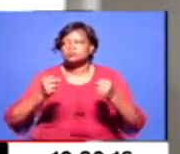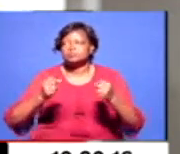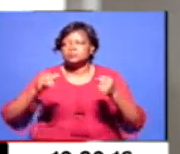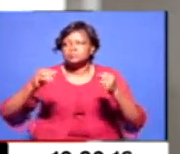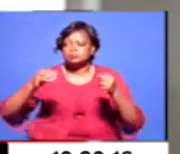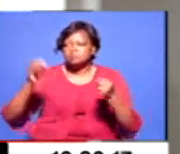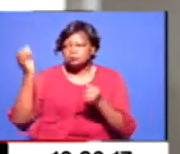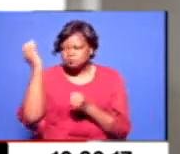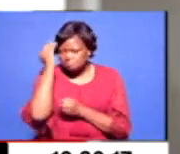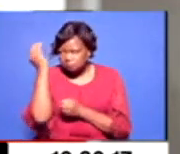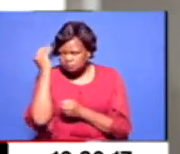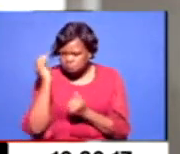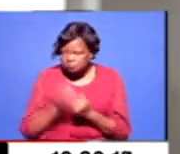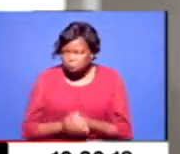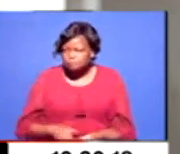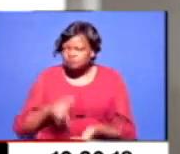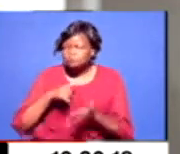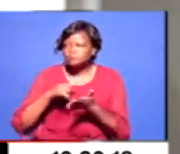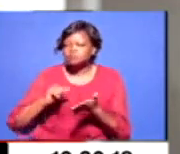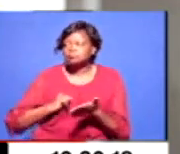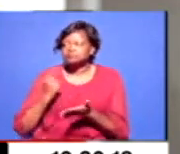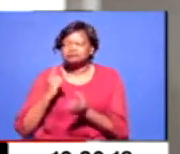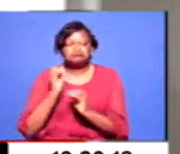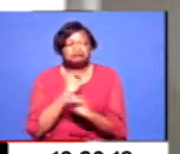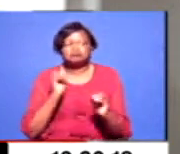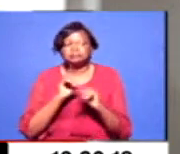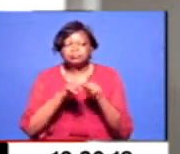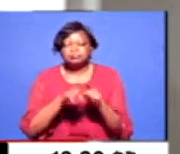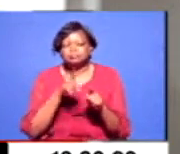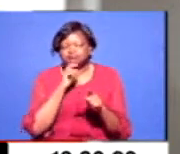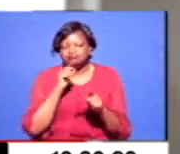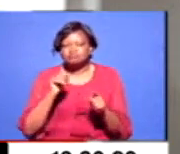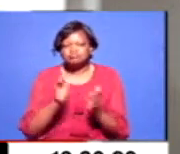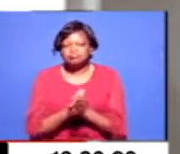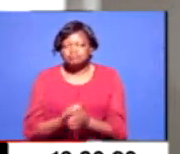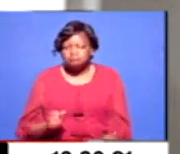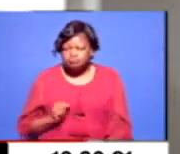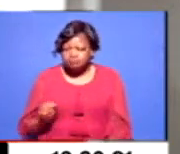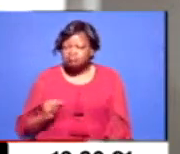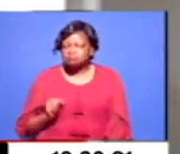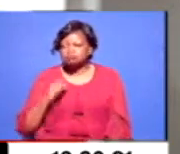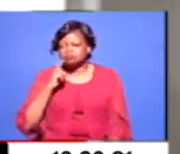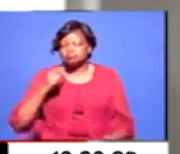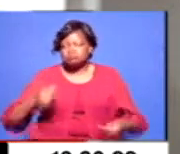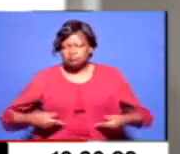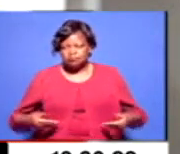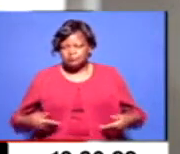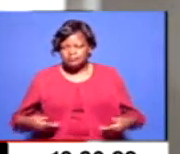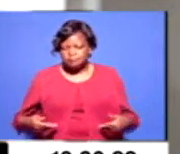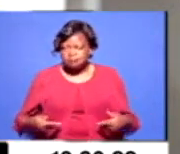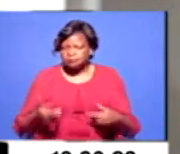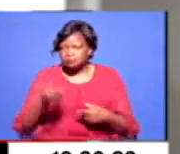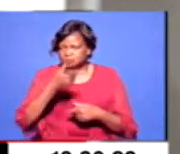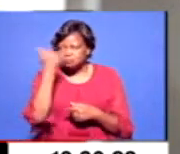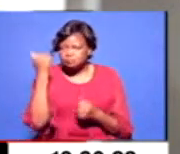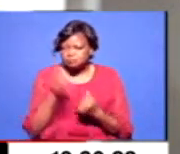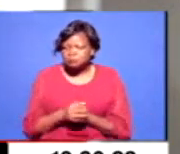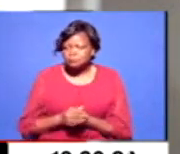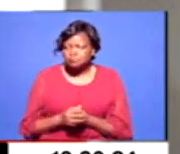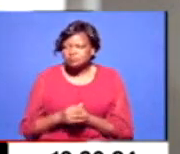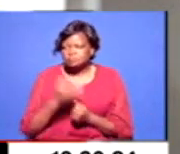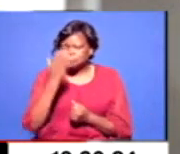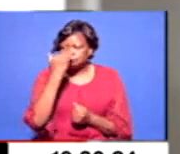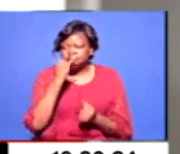just engage the girls. We take both the boys and the girls who are at the adolescent stage. Because why we picked on the